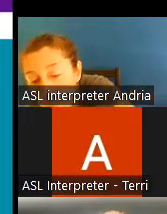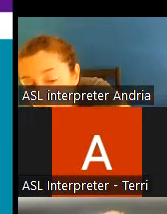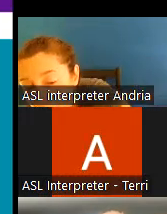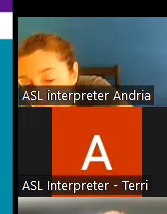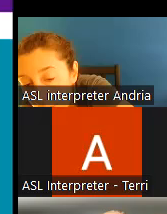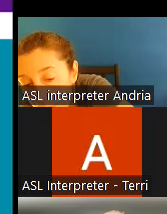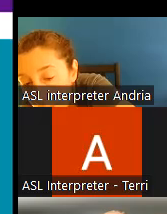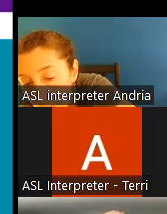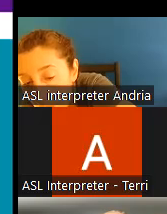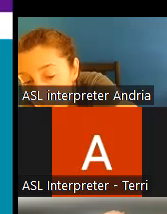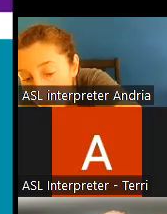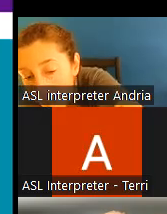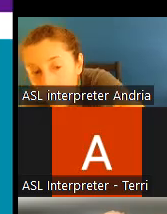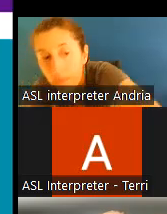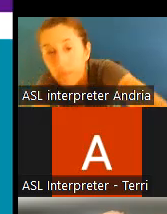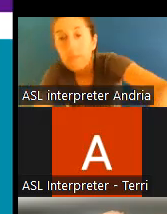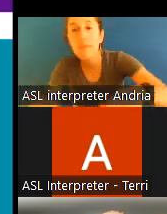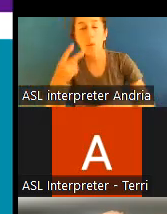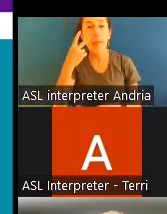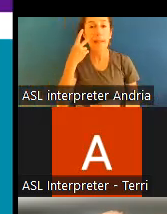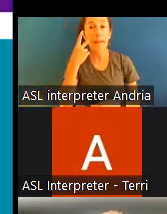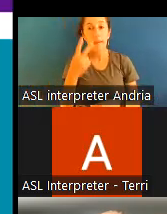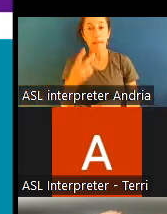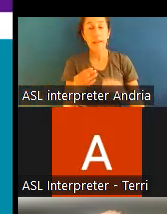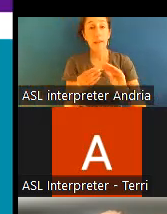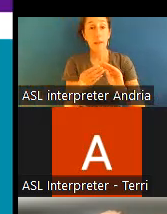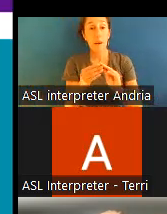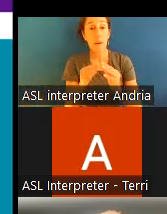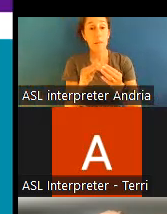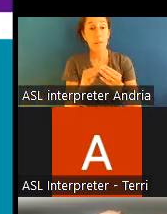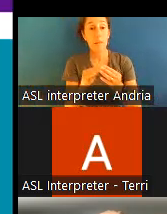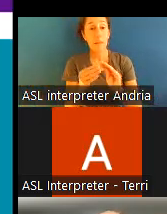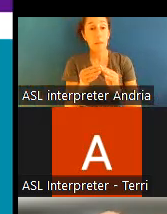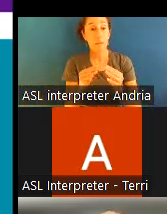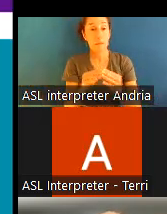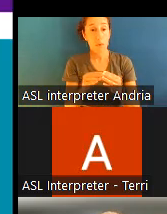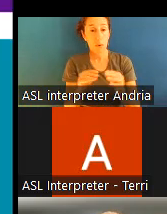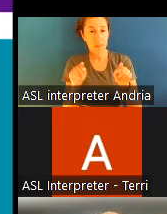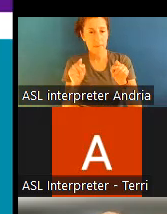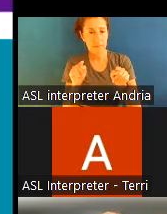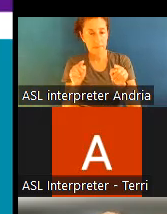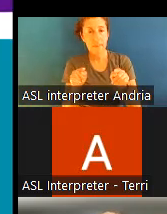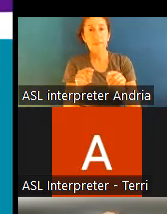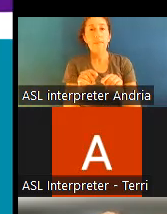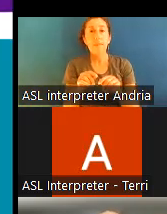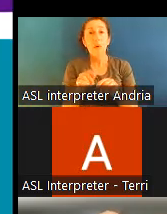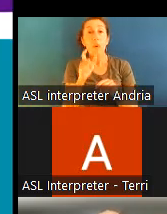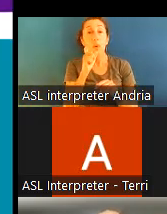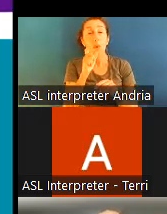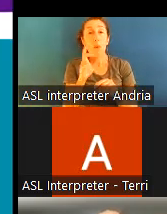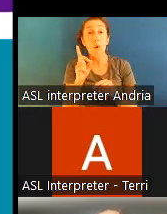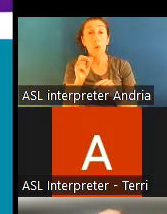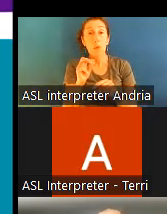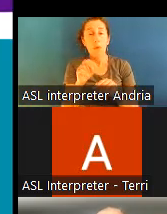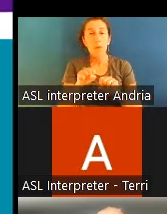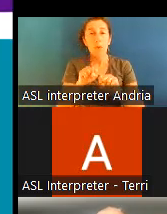of female and 44.9% of male survivors of rape were raped by an acquaintance. That means they were